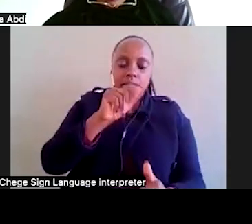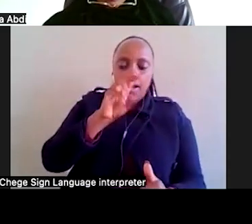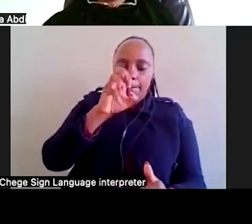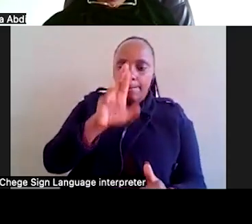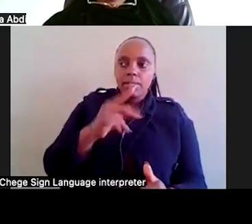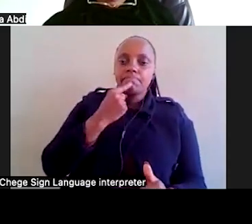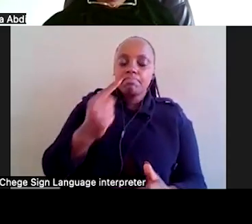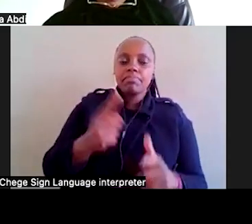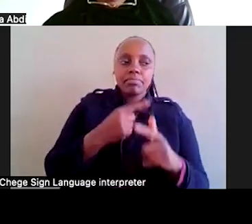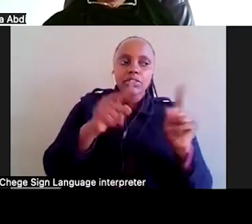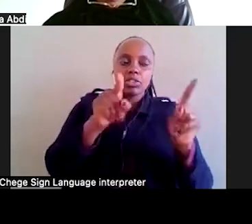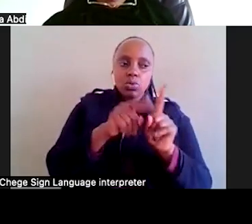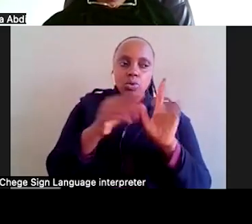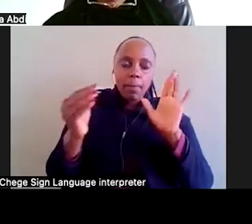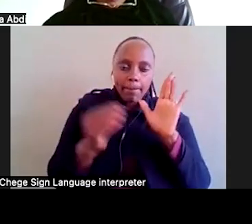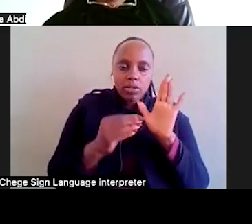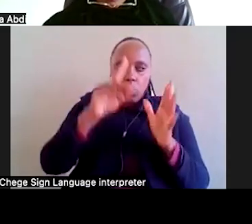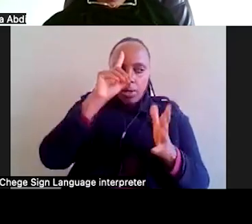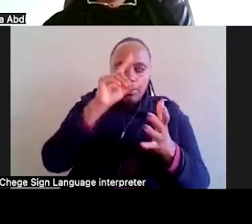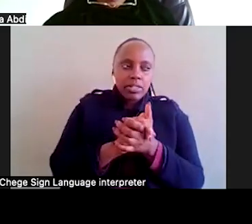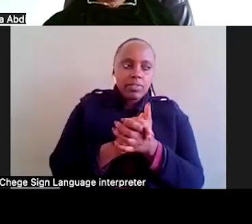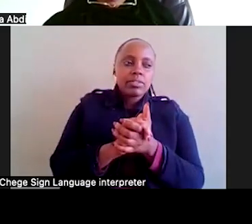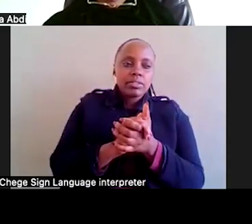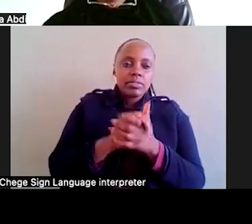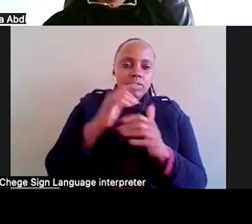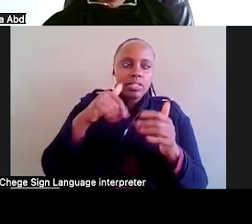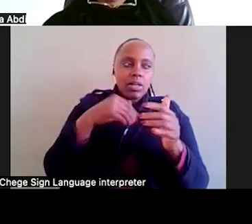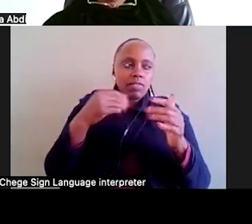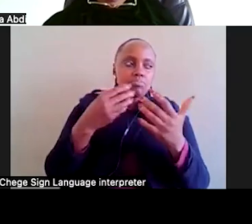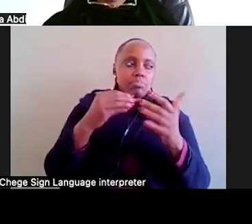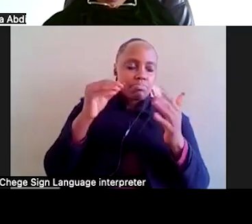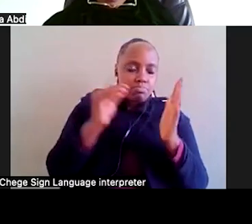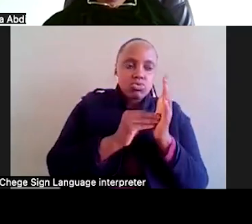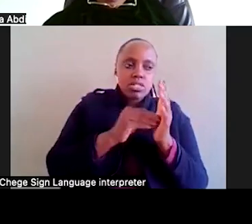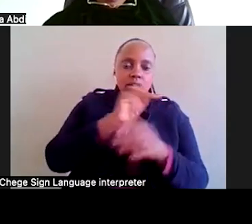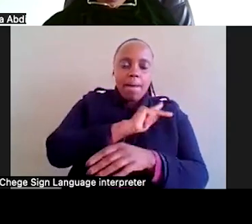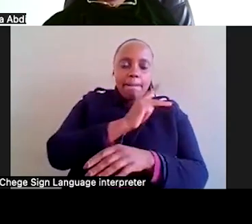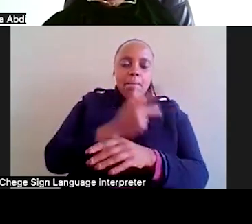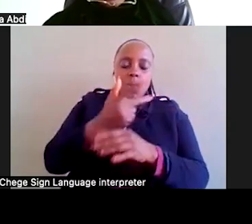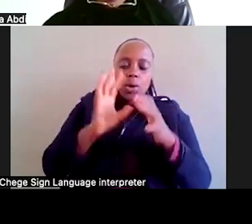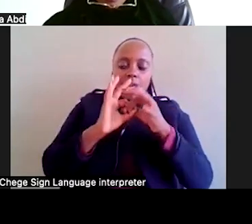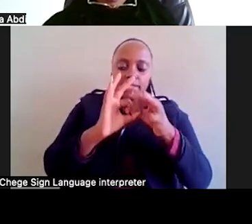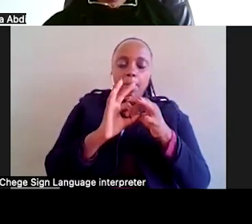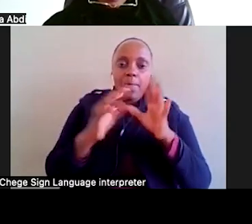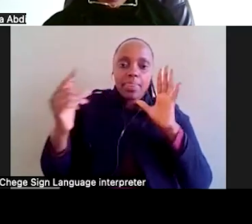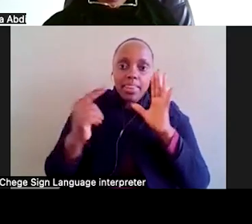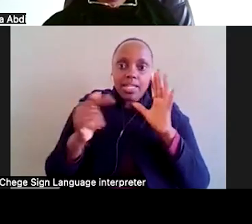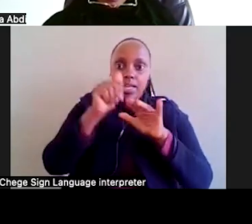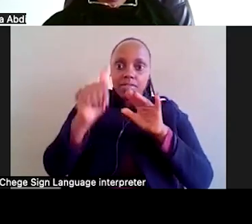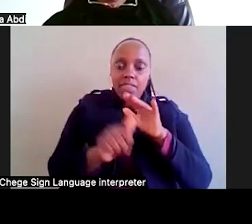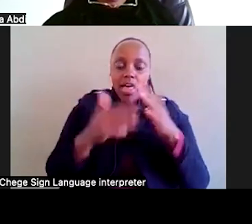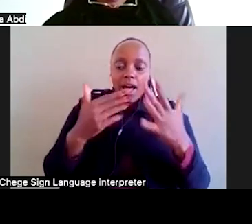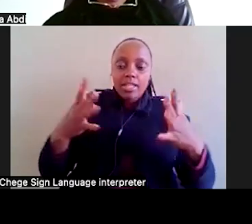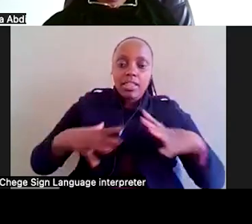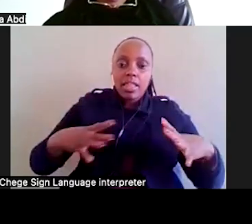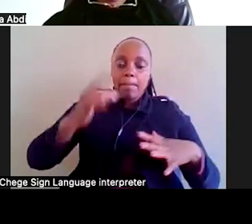And we believe that we have also put power exactly where it belongs. And this is in the hands of those who